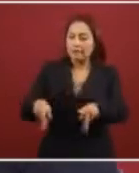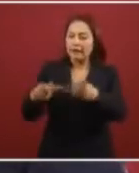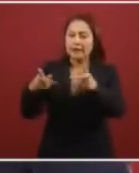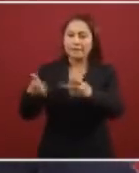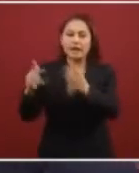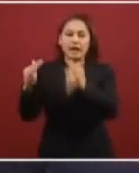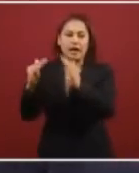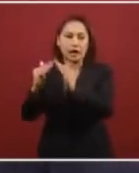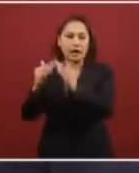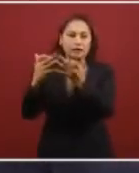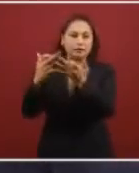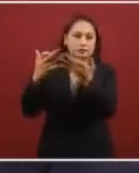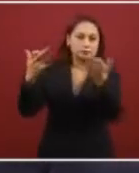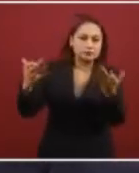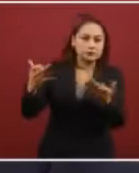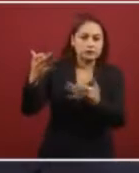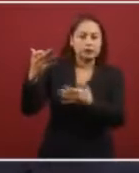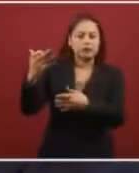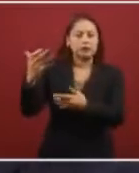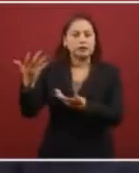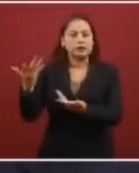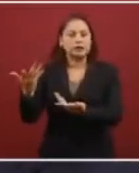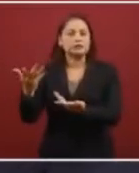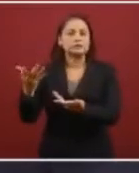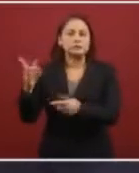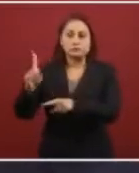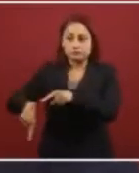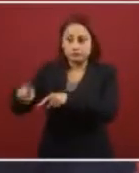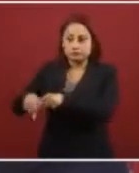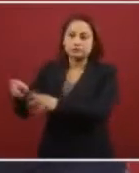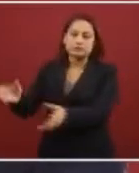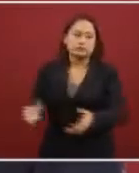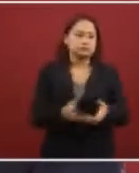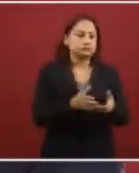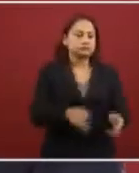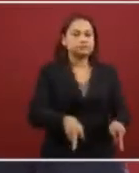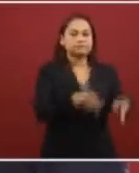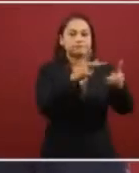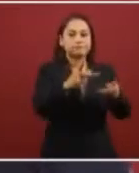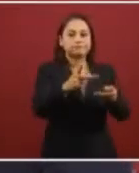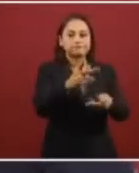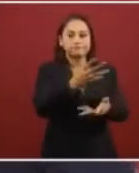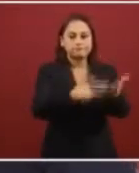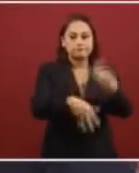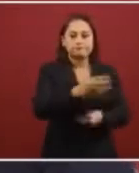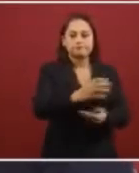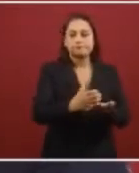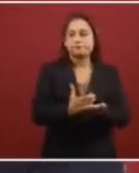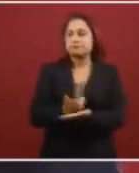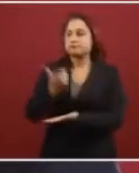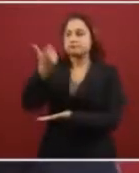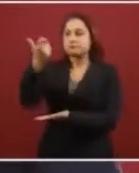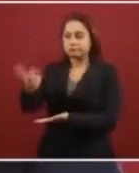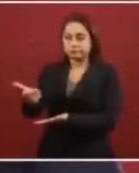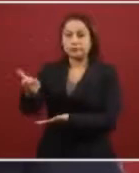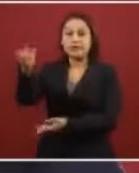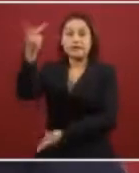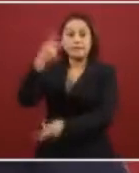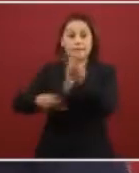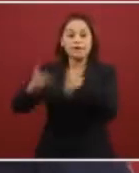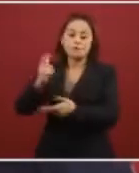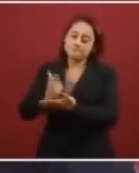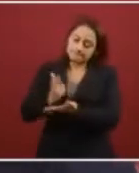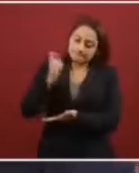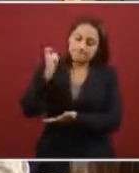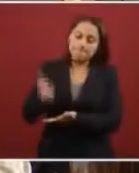lands and, properties. Se les van a entregar we're going sus to be fondos giving aquí them their funds here a las autoridades to the